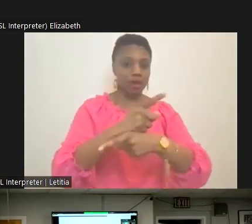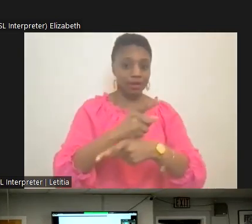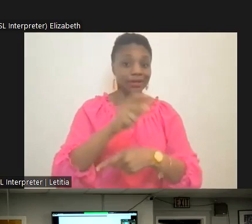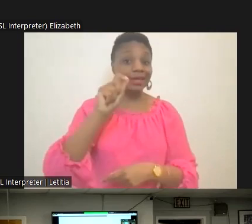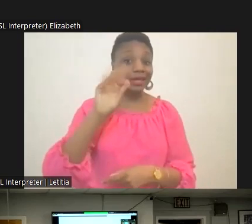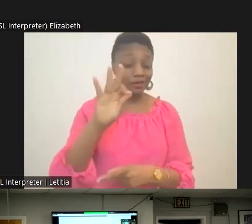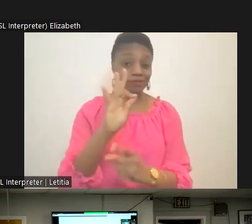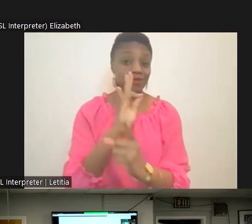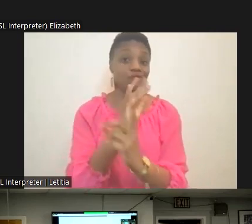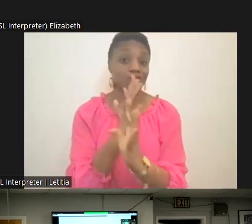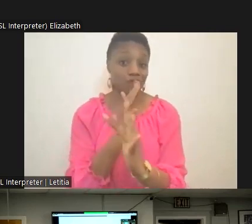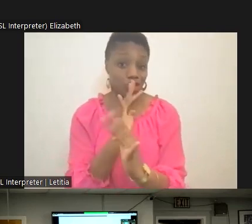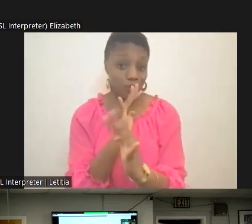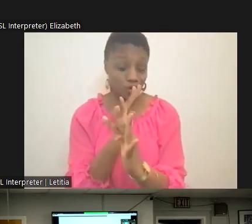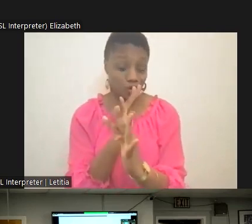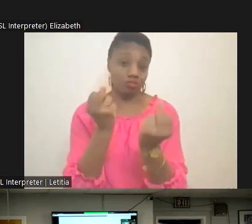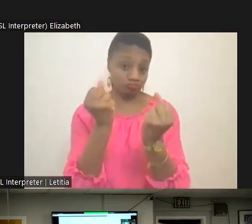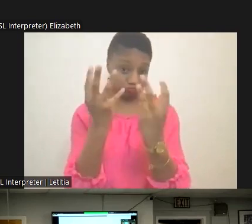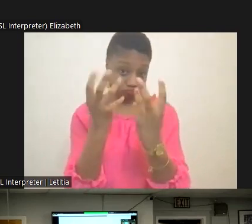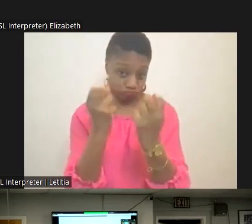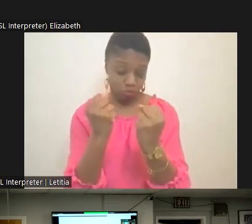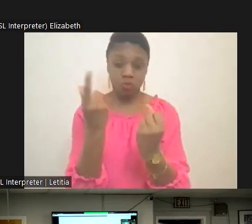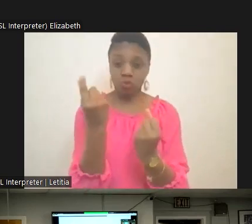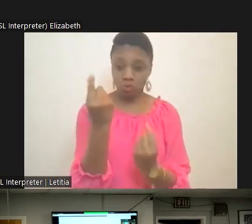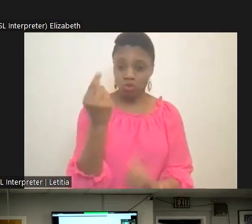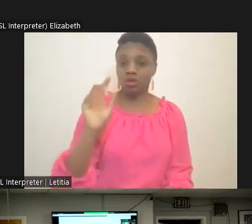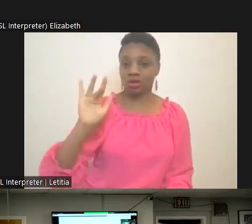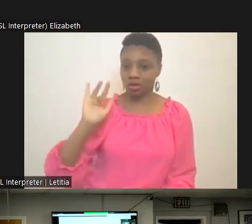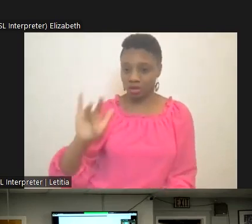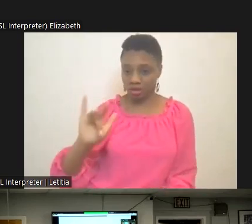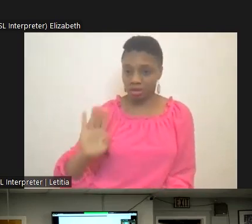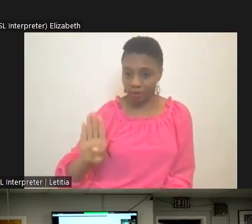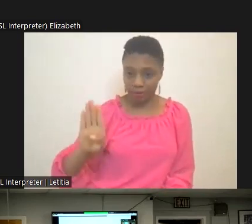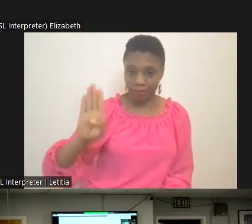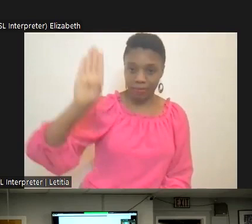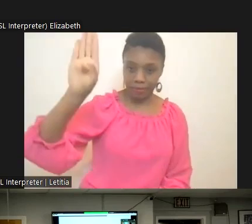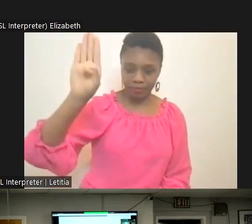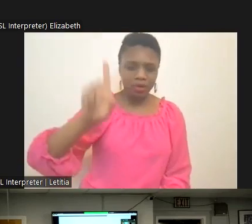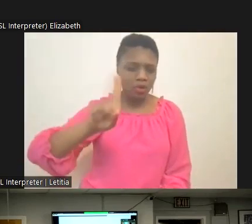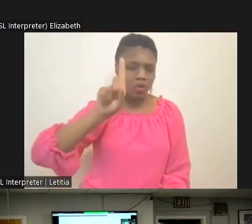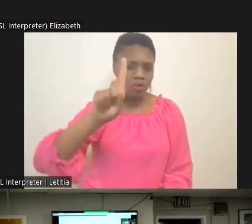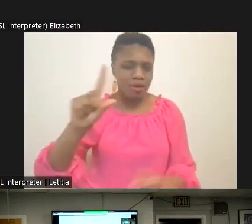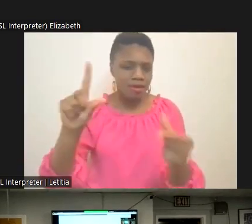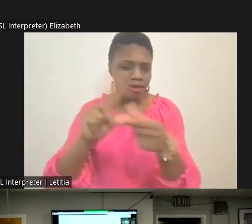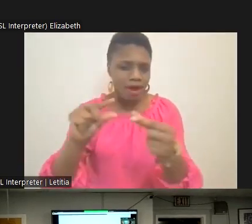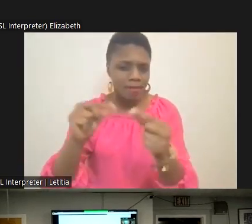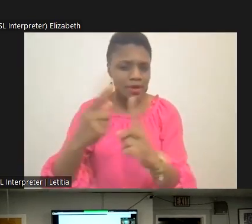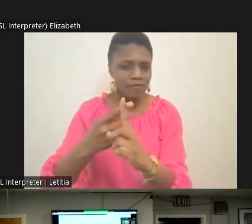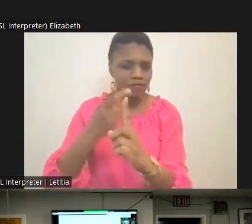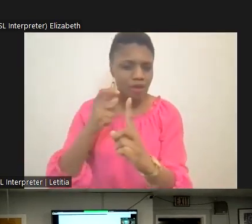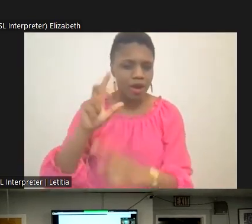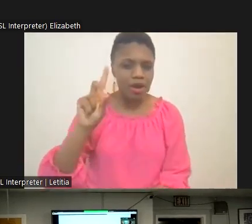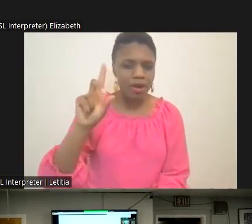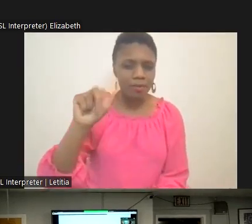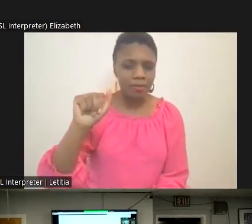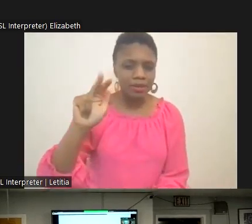or if you put your question into the Q&A box, I can read it aloud. We had one comment from David